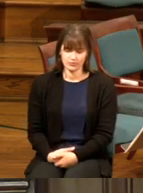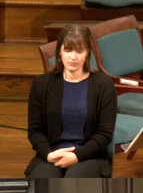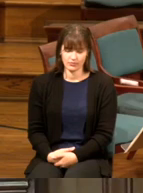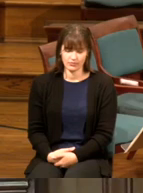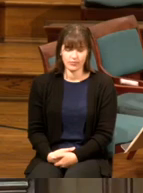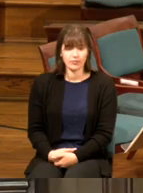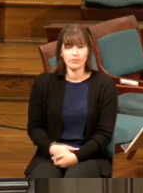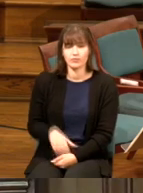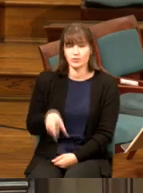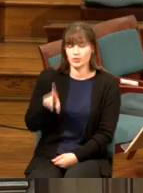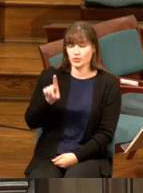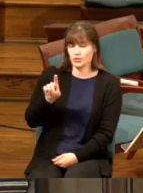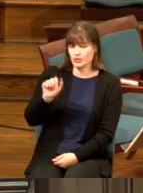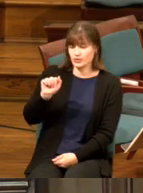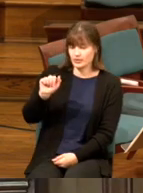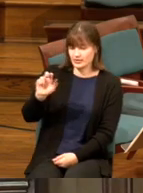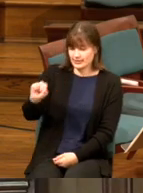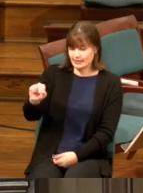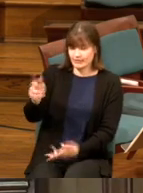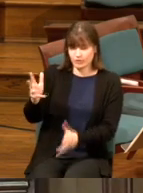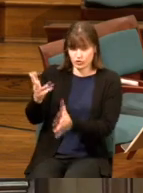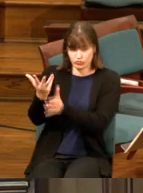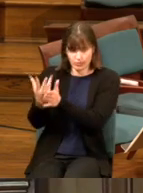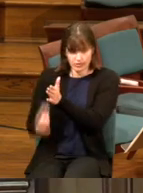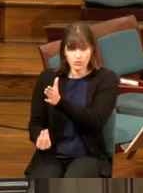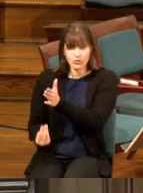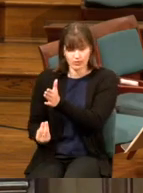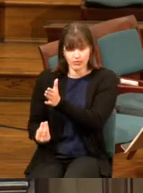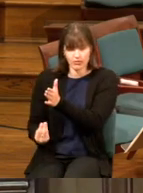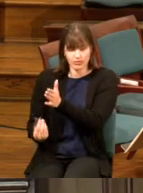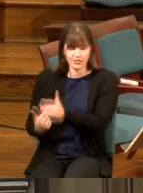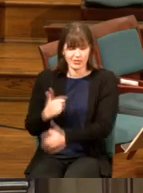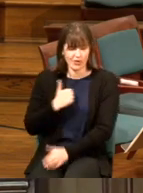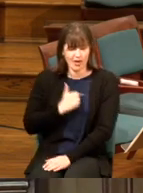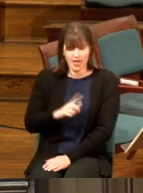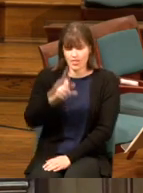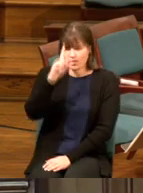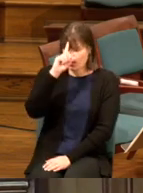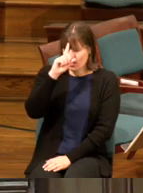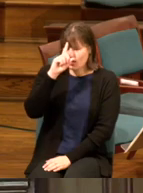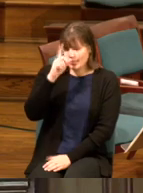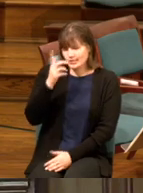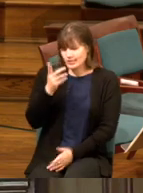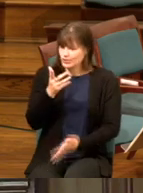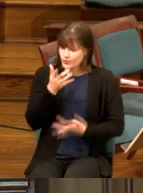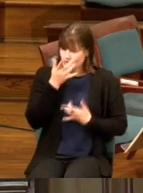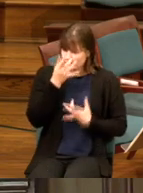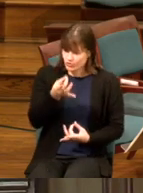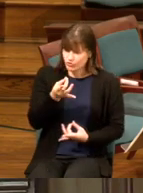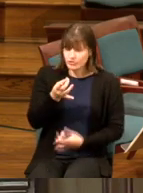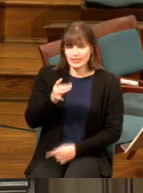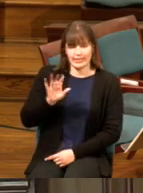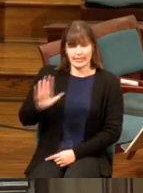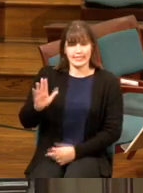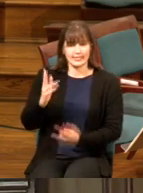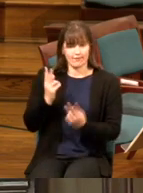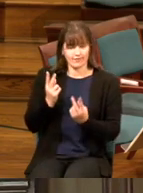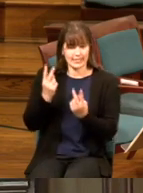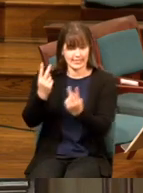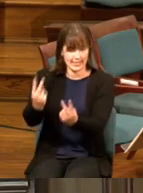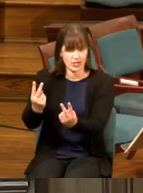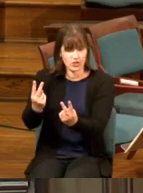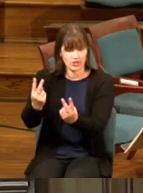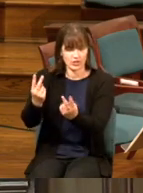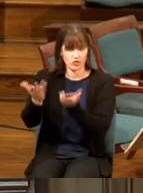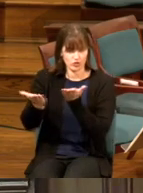When he passed away, I thought it was interesting that at his visitation, there